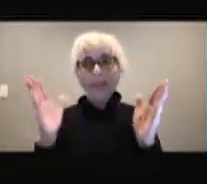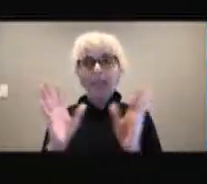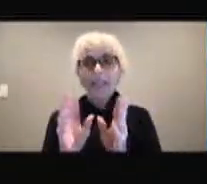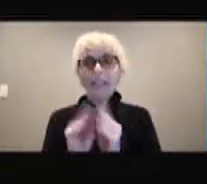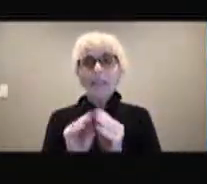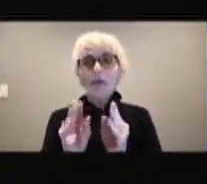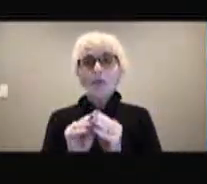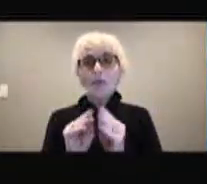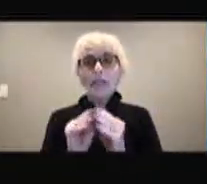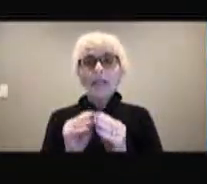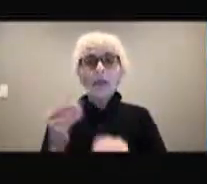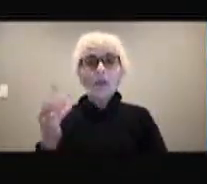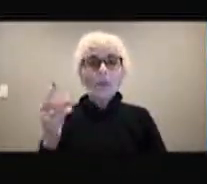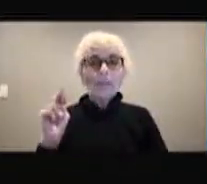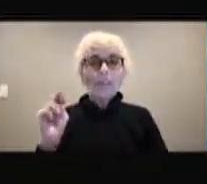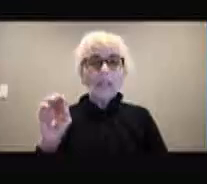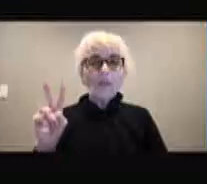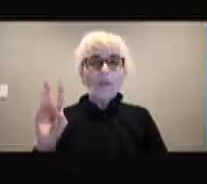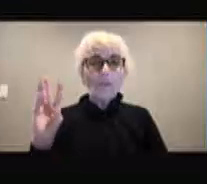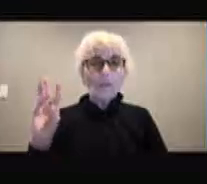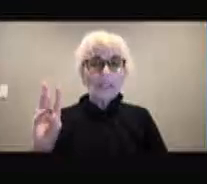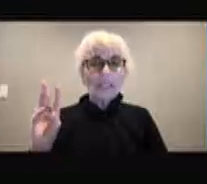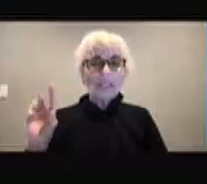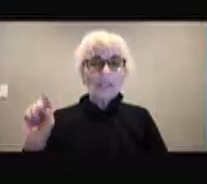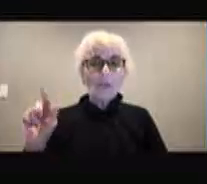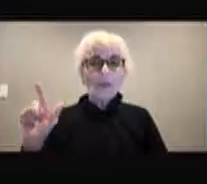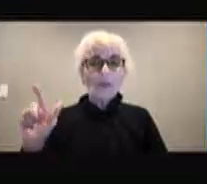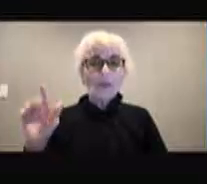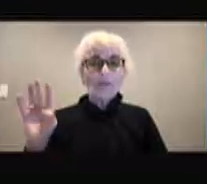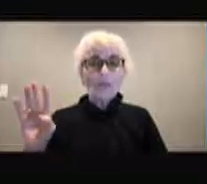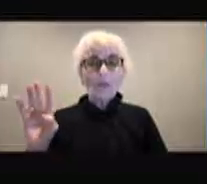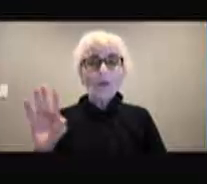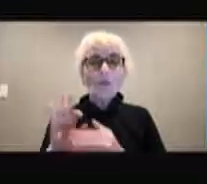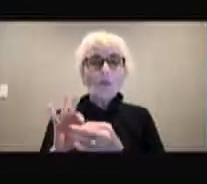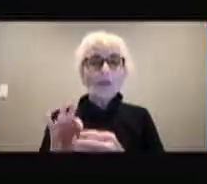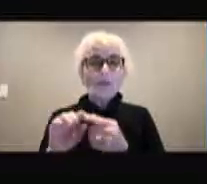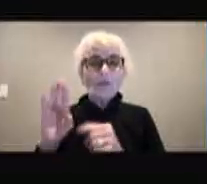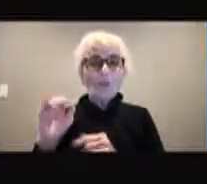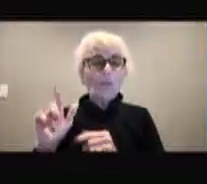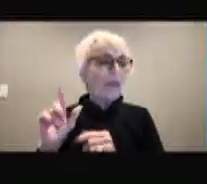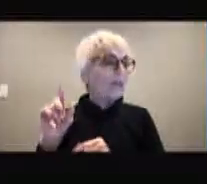for Wednesday, November 6, 2024, relative to Bill